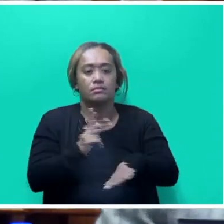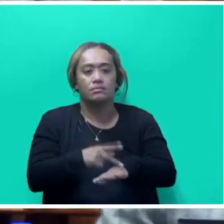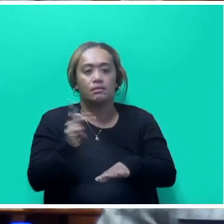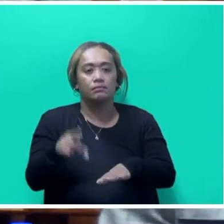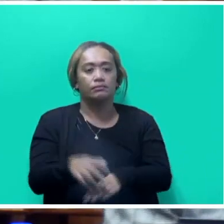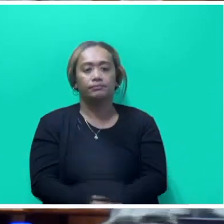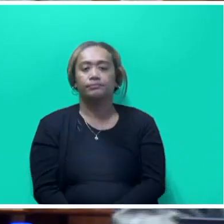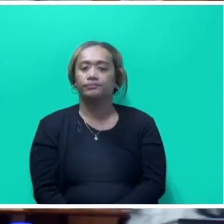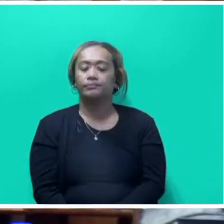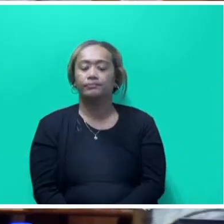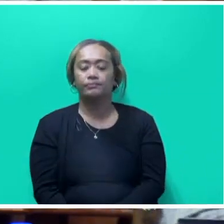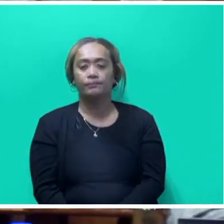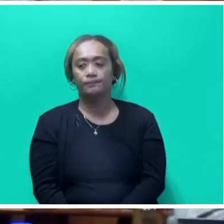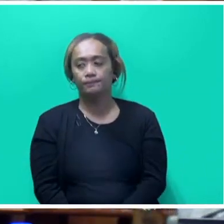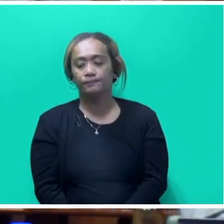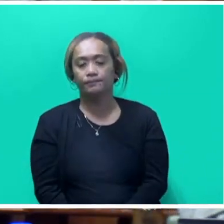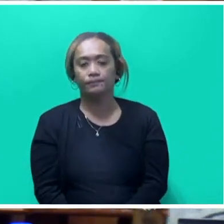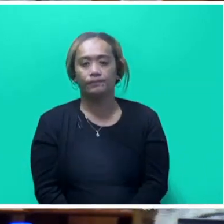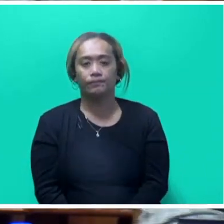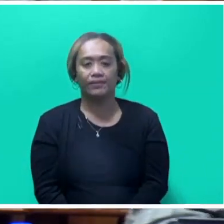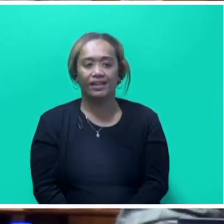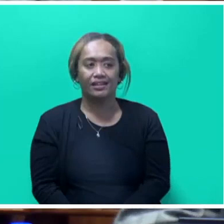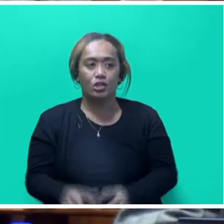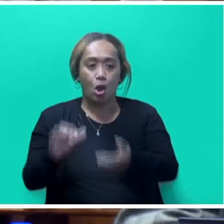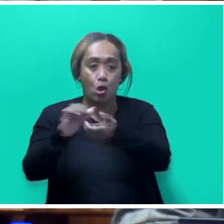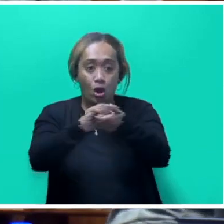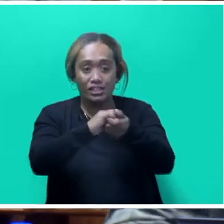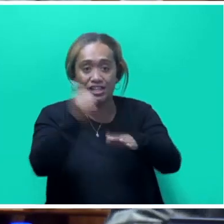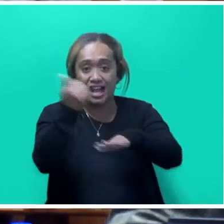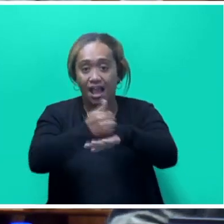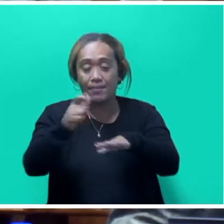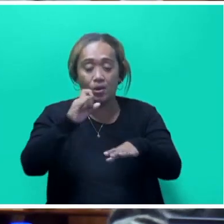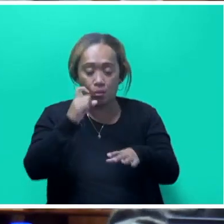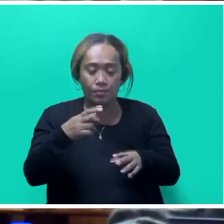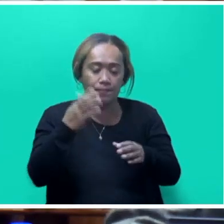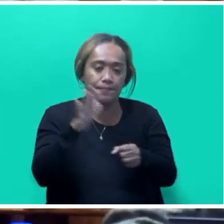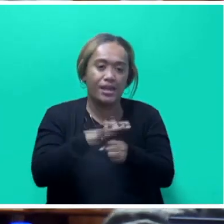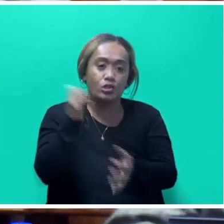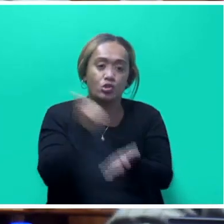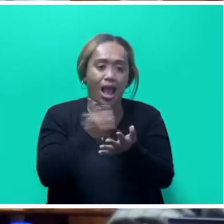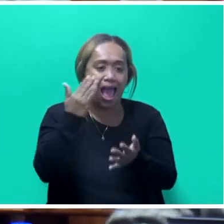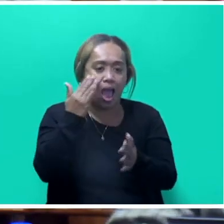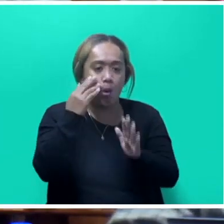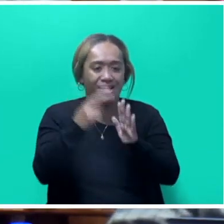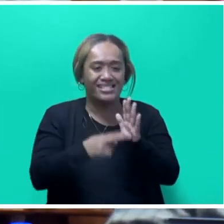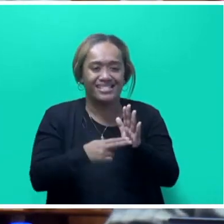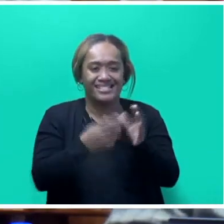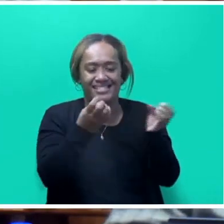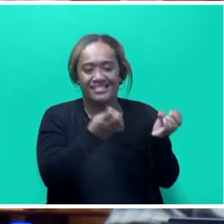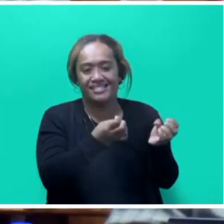However, Mr. Speaker, sir, the coalition government will ensure that thorough awareness is carried out on whatever electoral